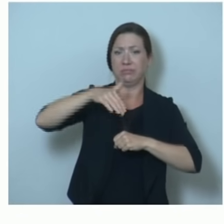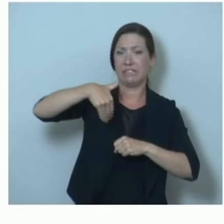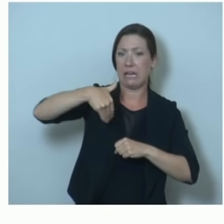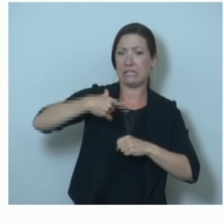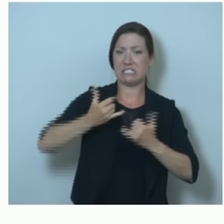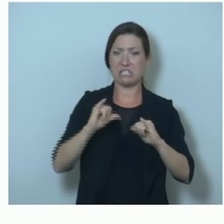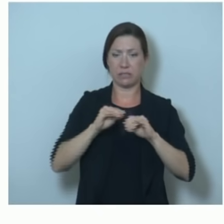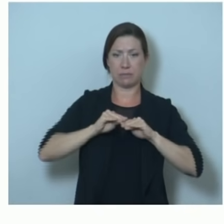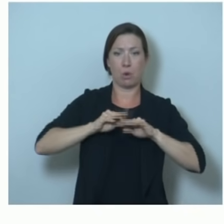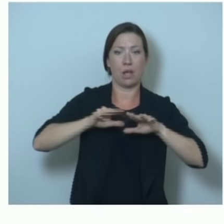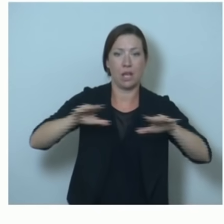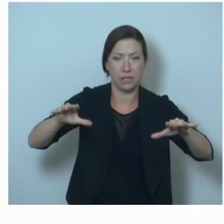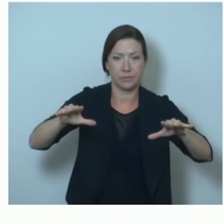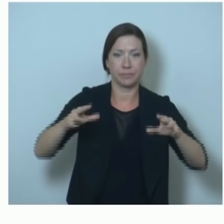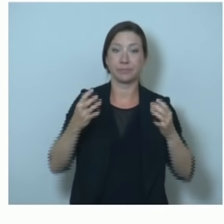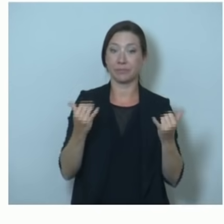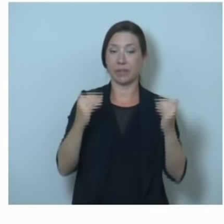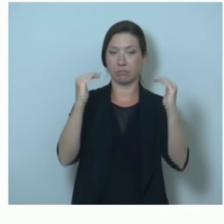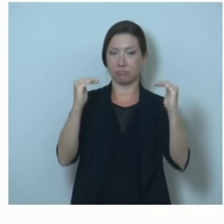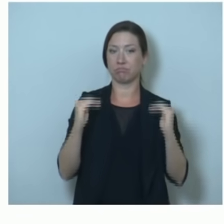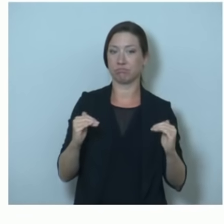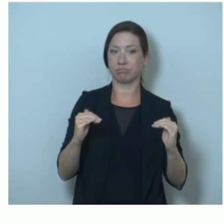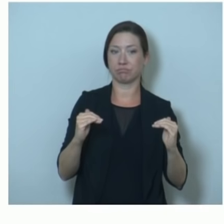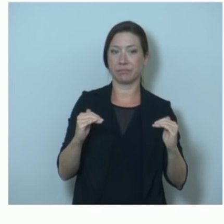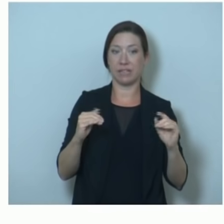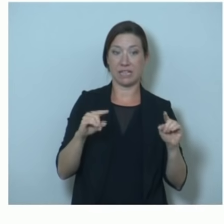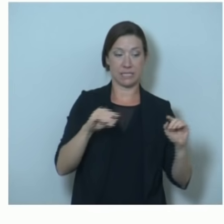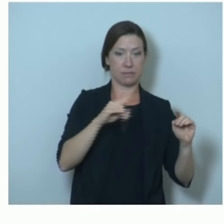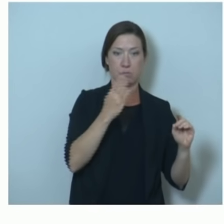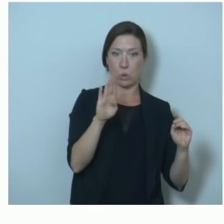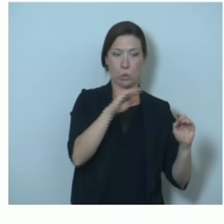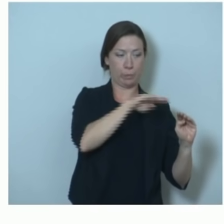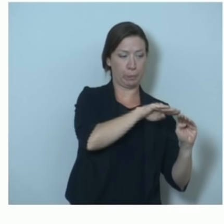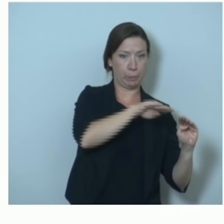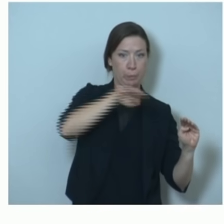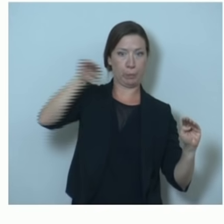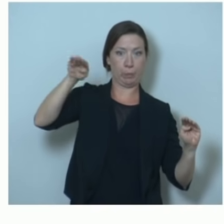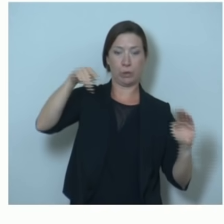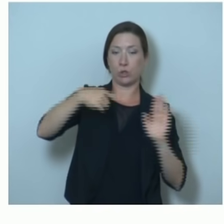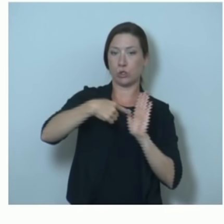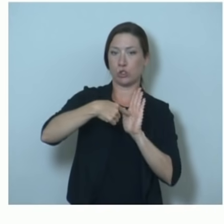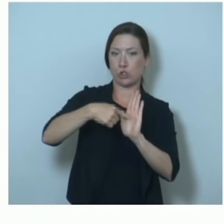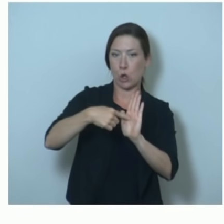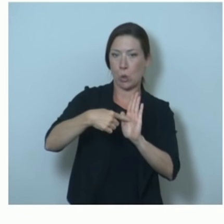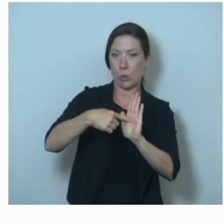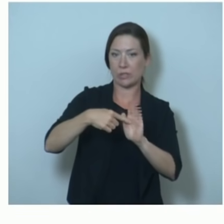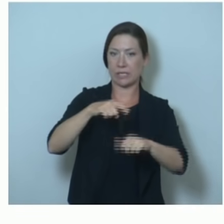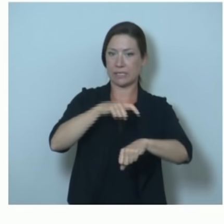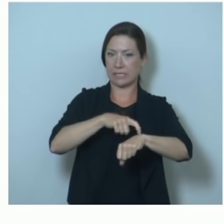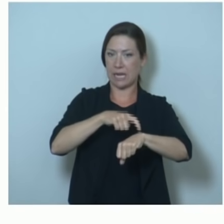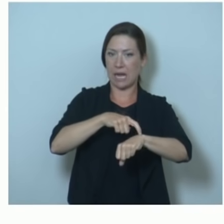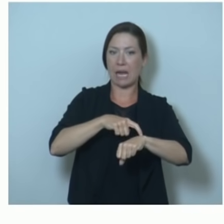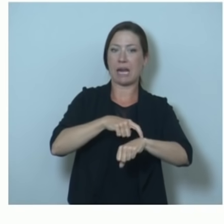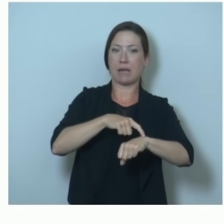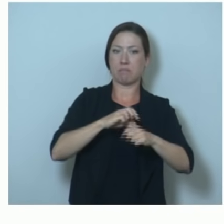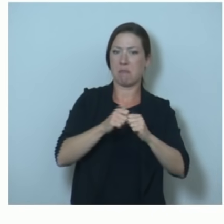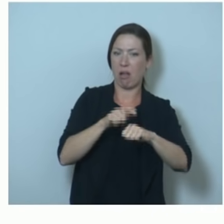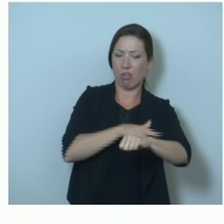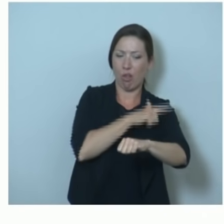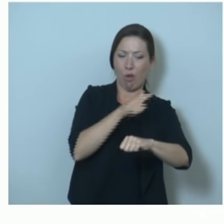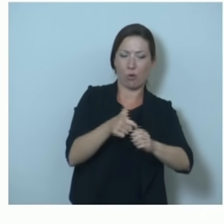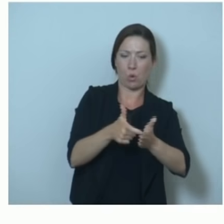slide will show this, and that's the length of time it takes the number of cases to grow. We started out at